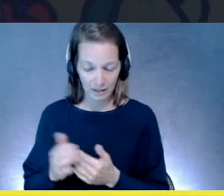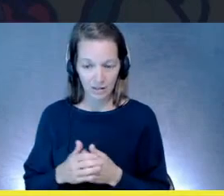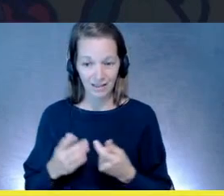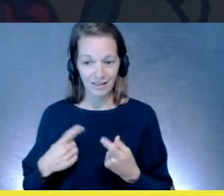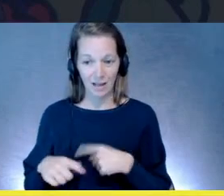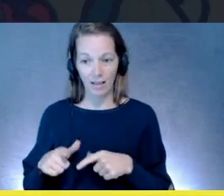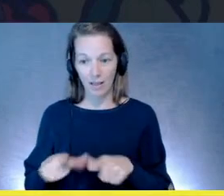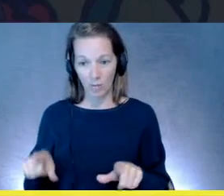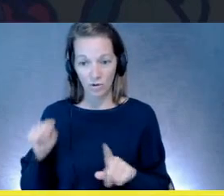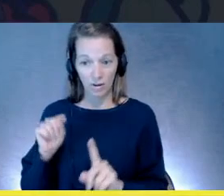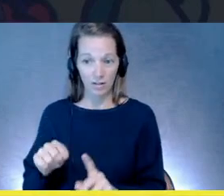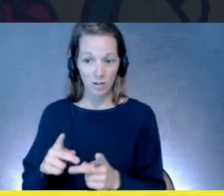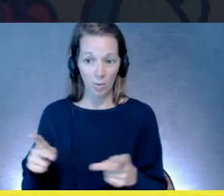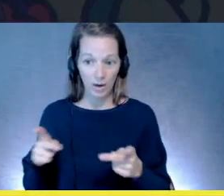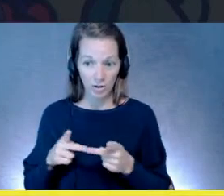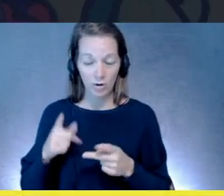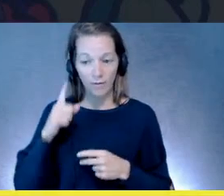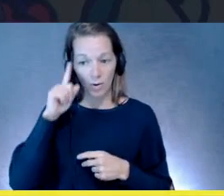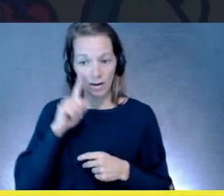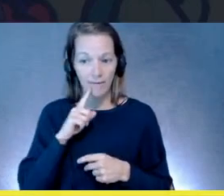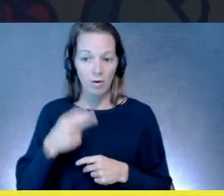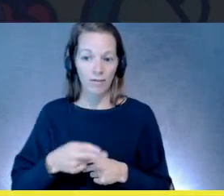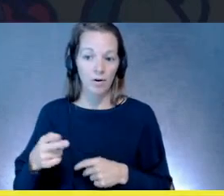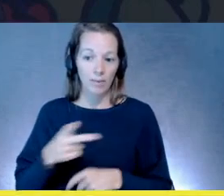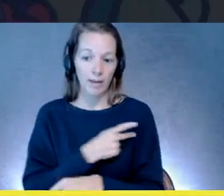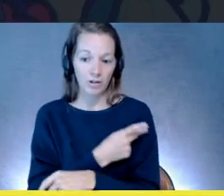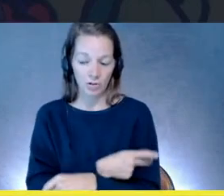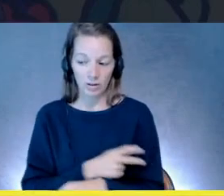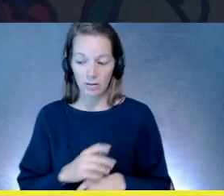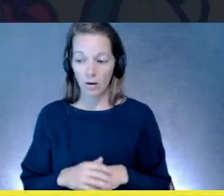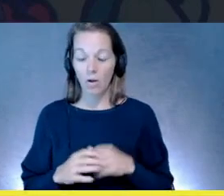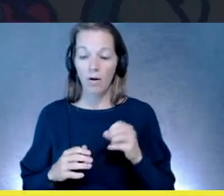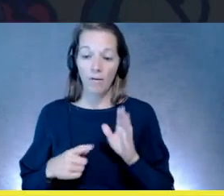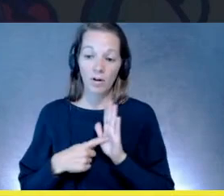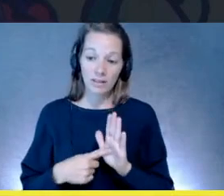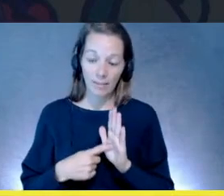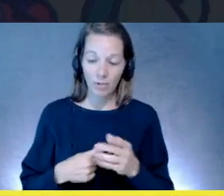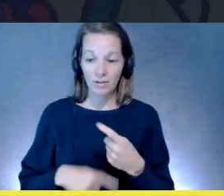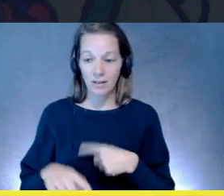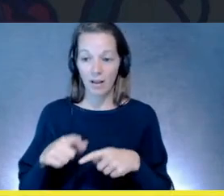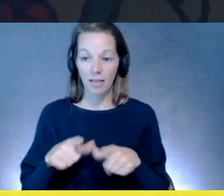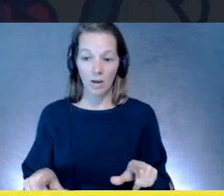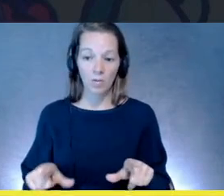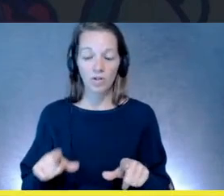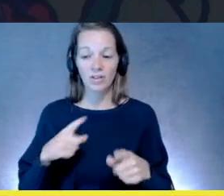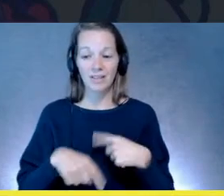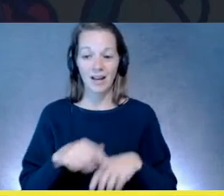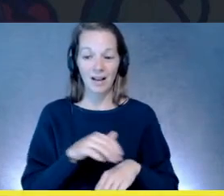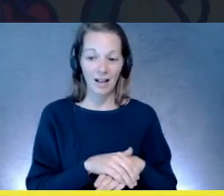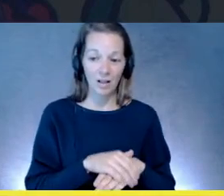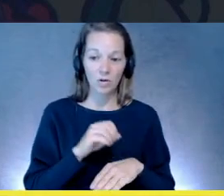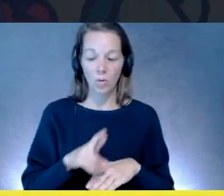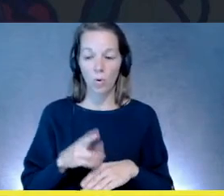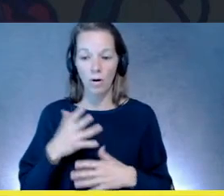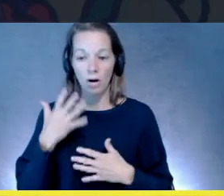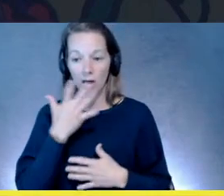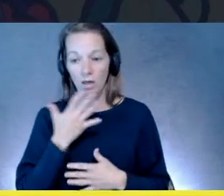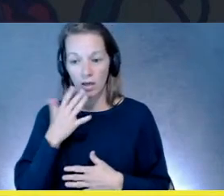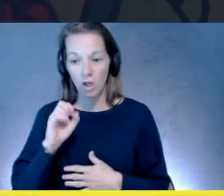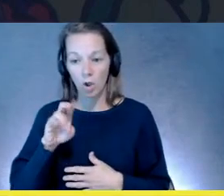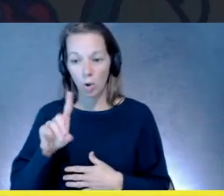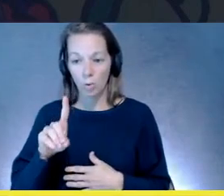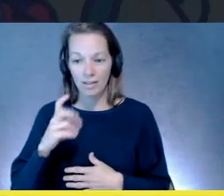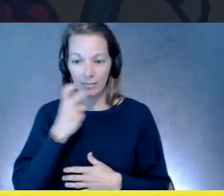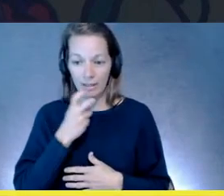this location for deaf and hard of hearing patients? For example, sign language, signed English, or cued speech. Now, although these types